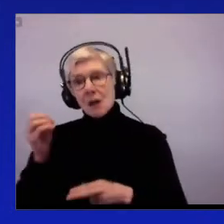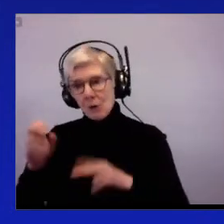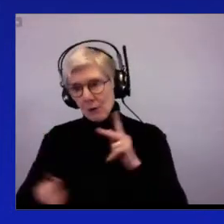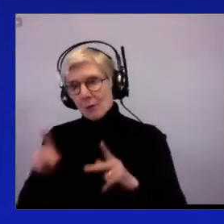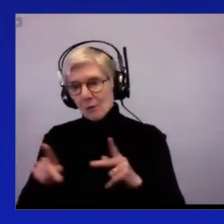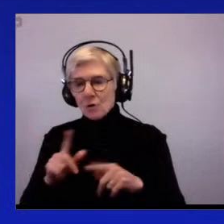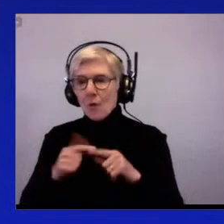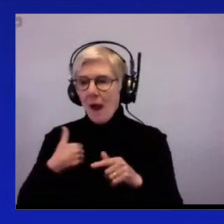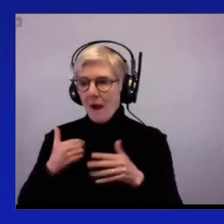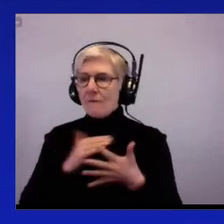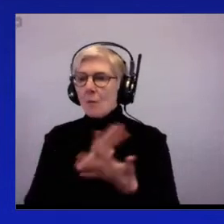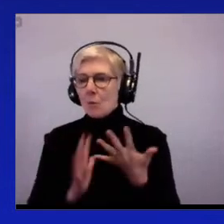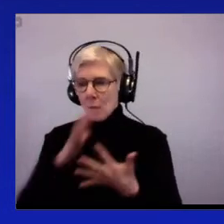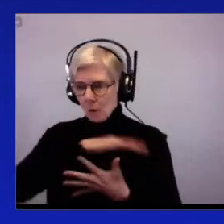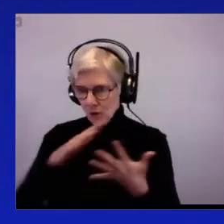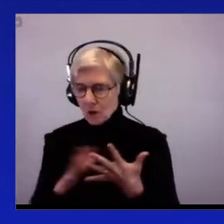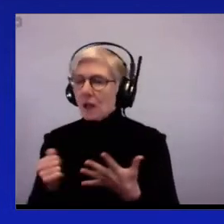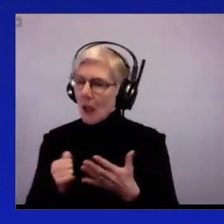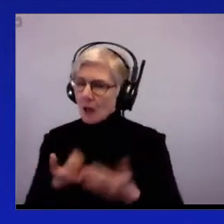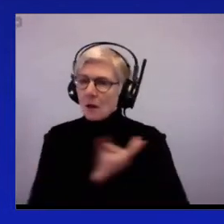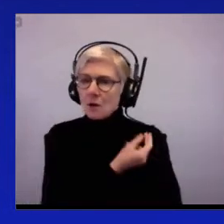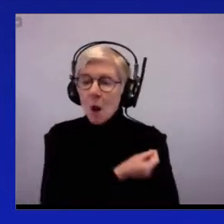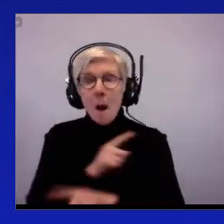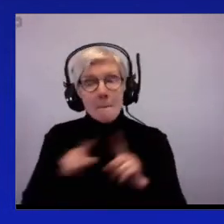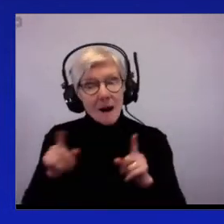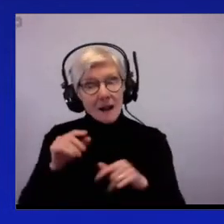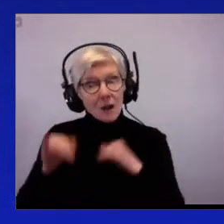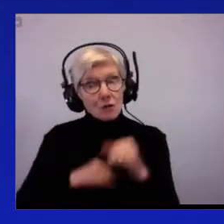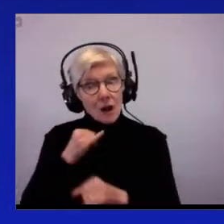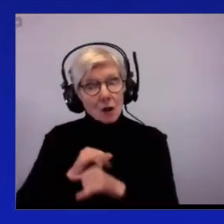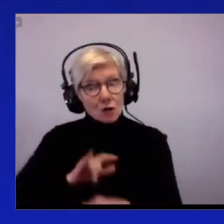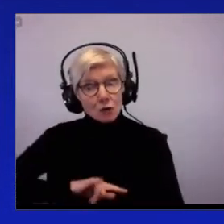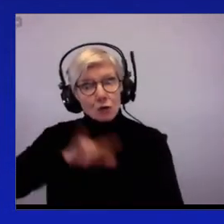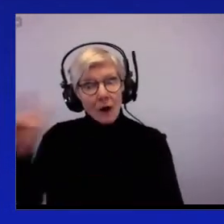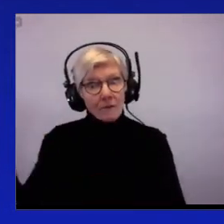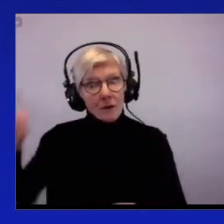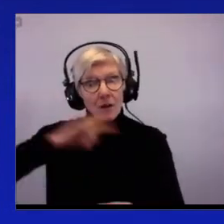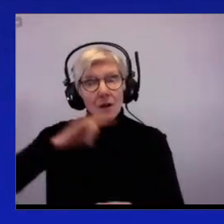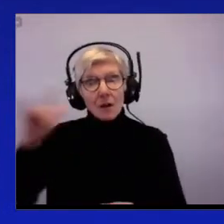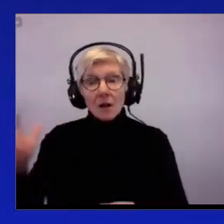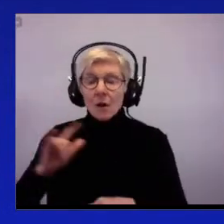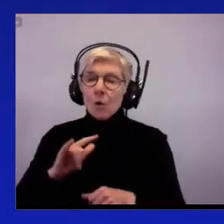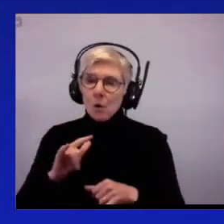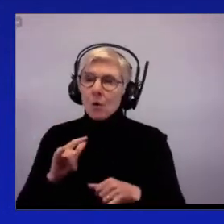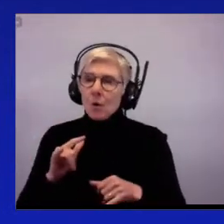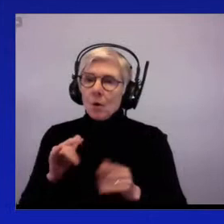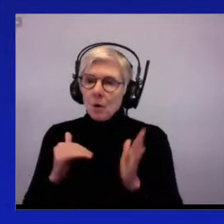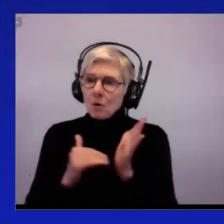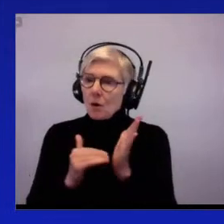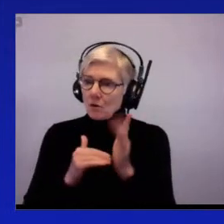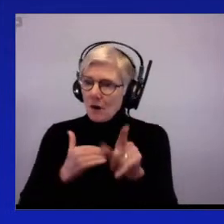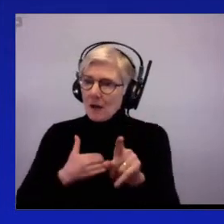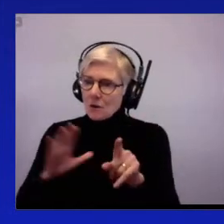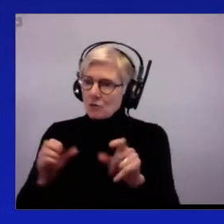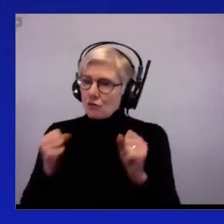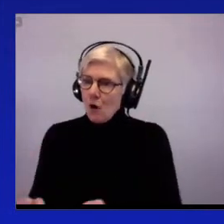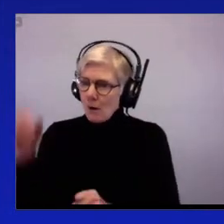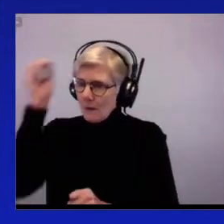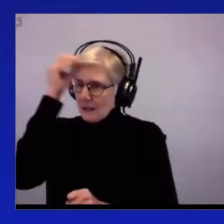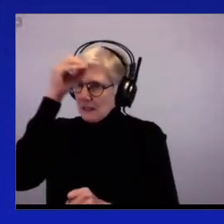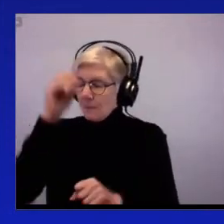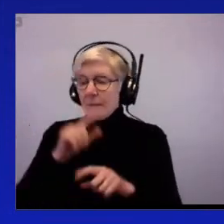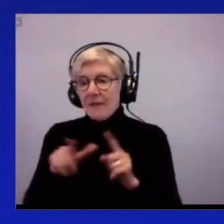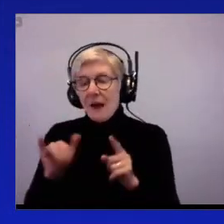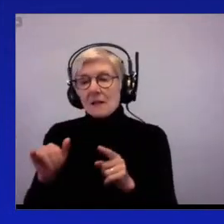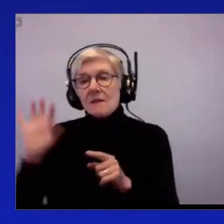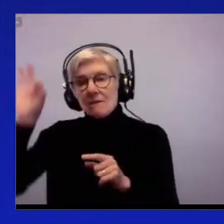them as well too to participate. With regard to international travel, I mean, Dr. Etches can talk about how she feels about that. But again, that's a responsibility that belongs to